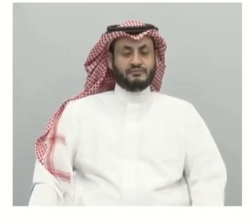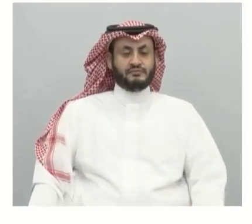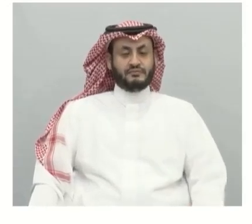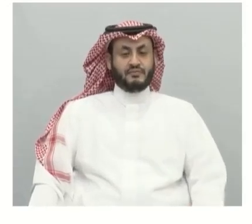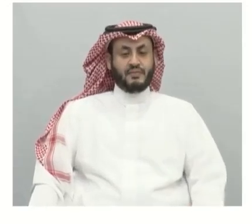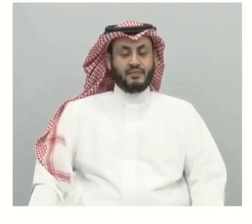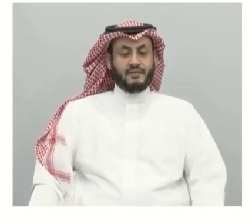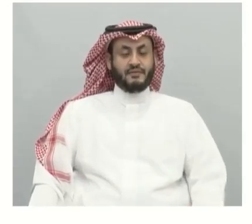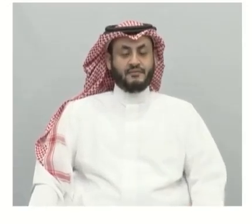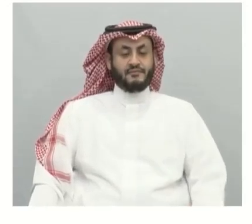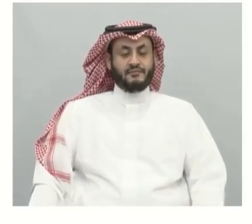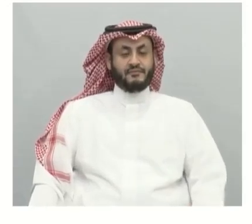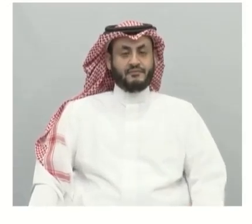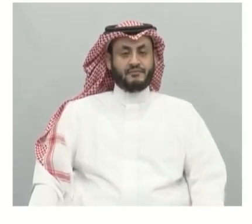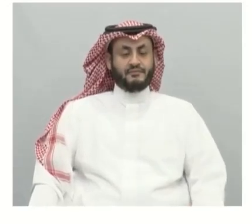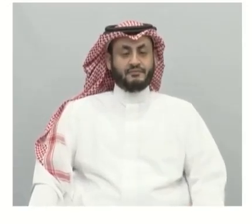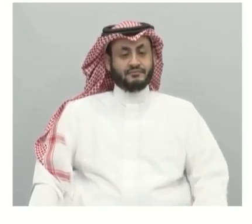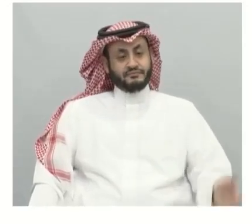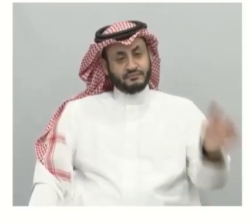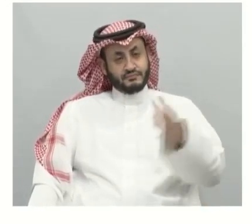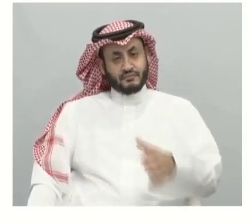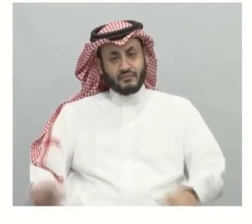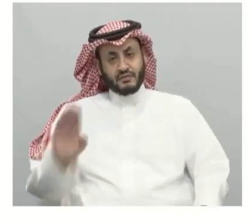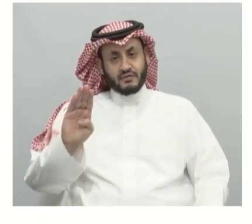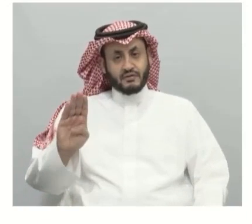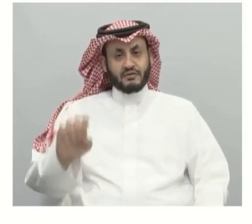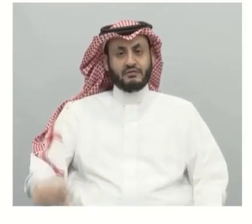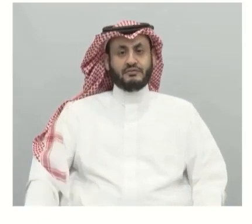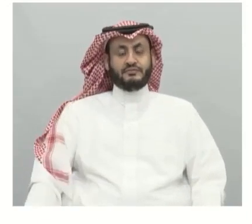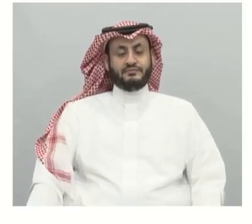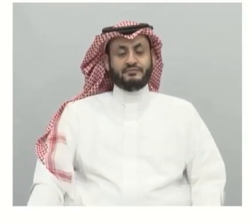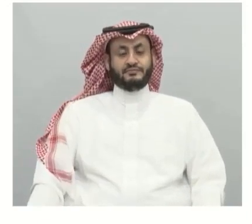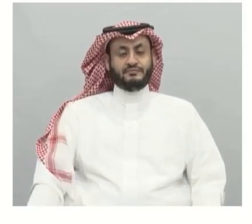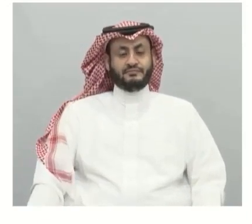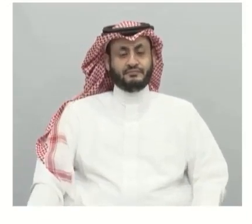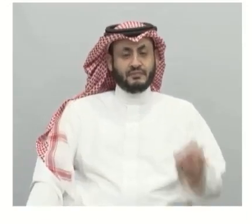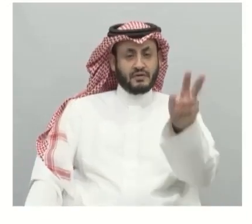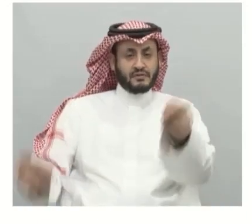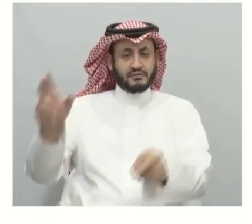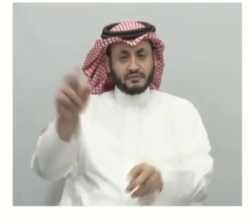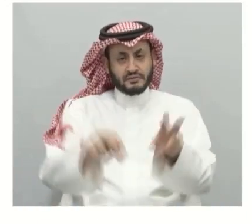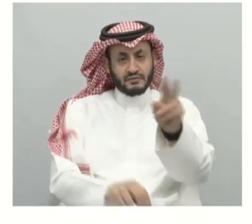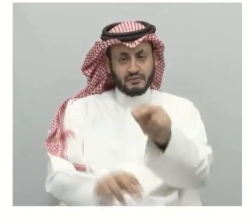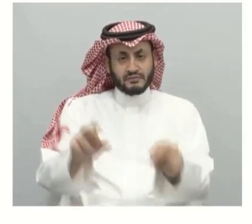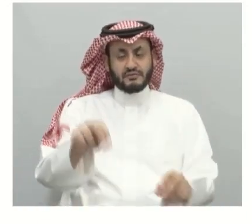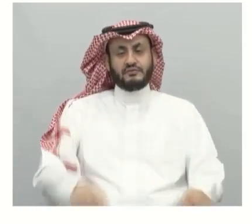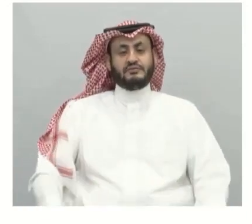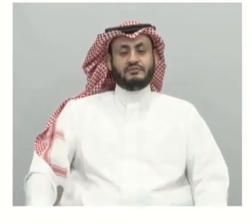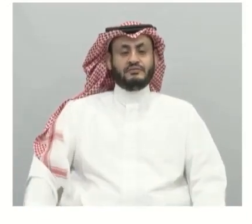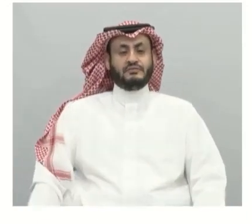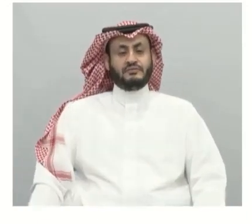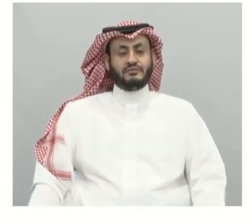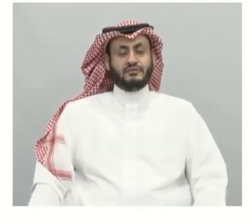Okay, so go to letter B. Fill in each blank with the correct word from the box. We have